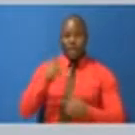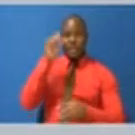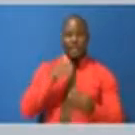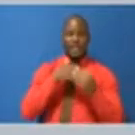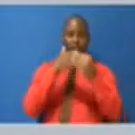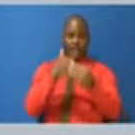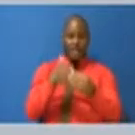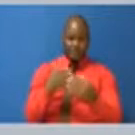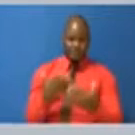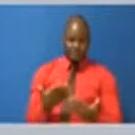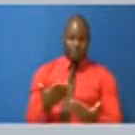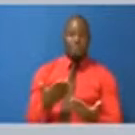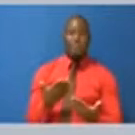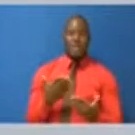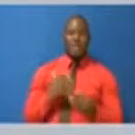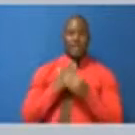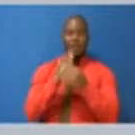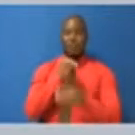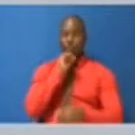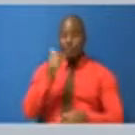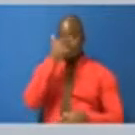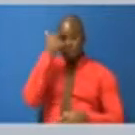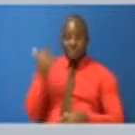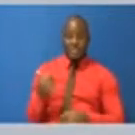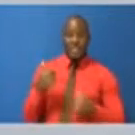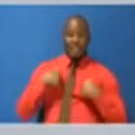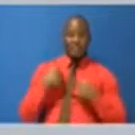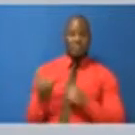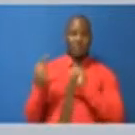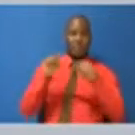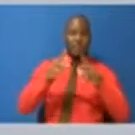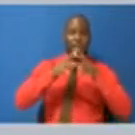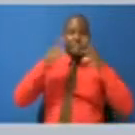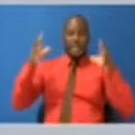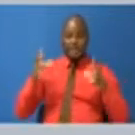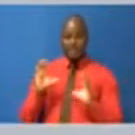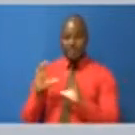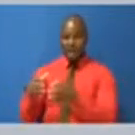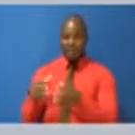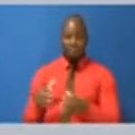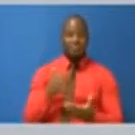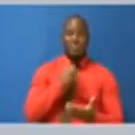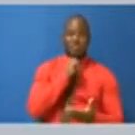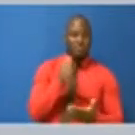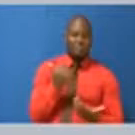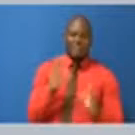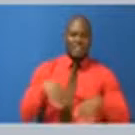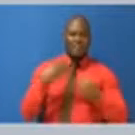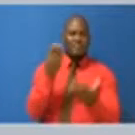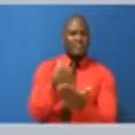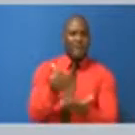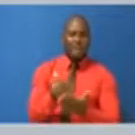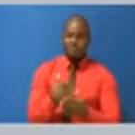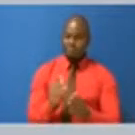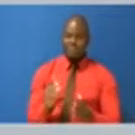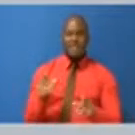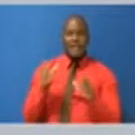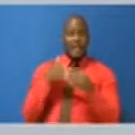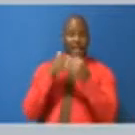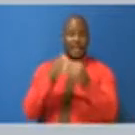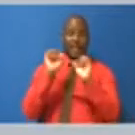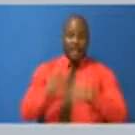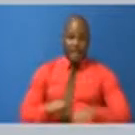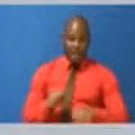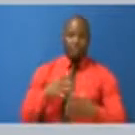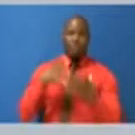reader who is a leader not because he's coming from big parties not because he's giving them money but a leader who